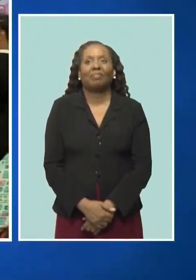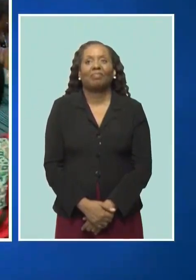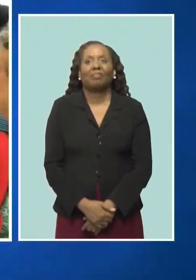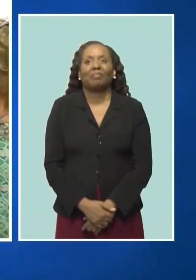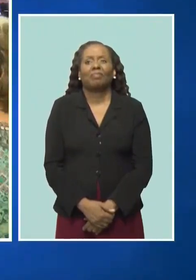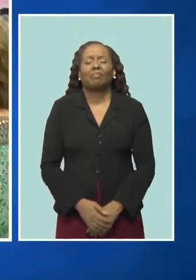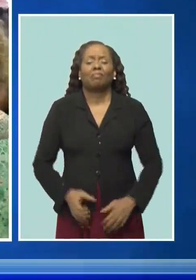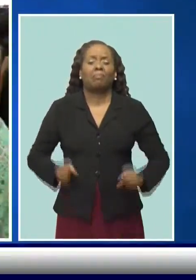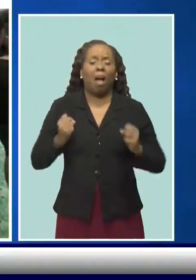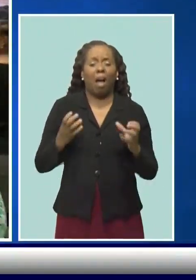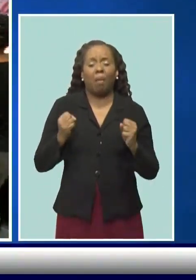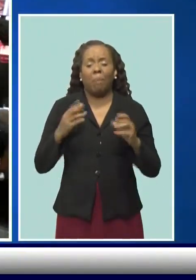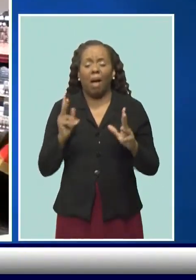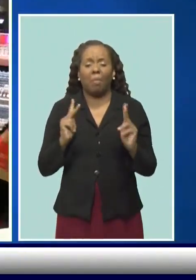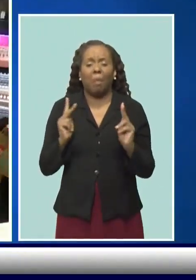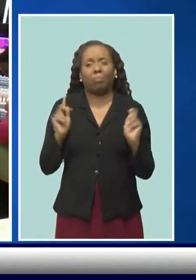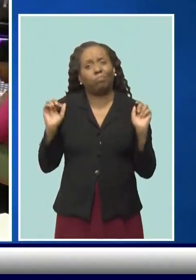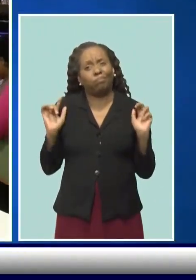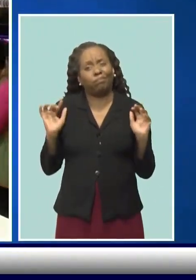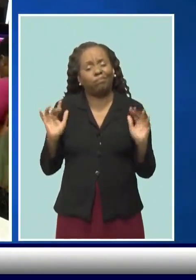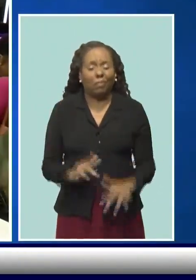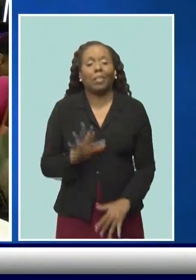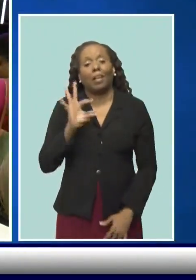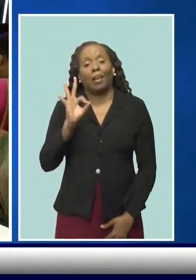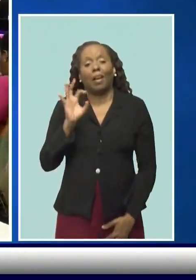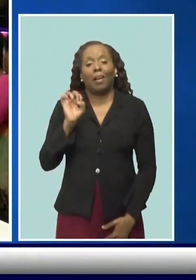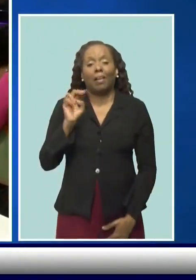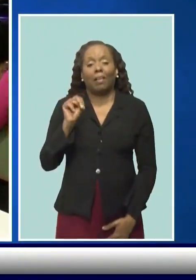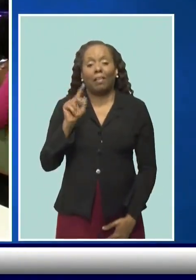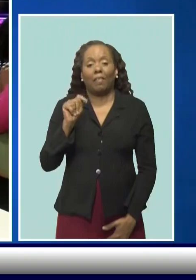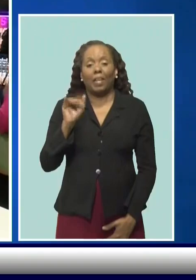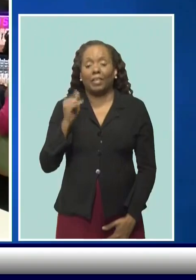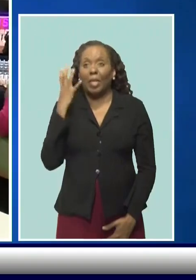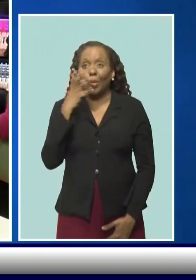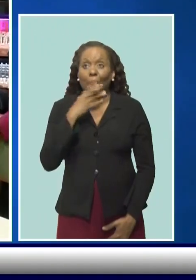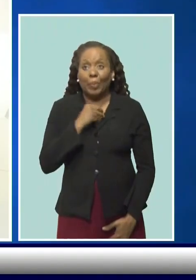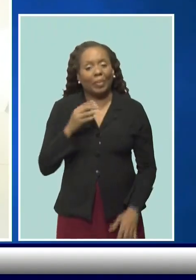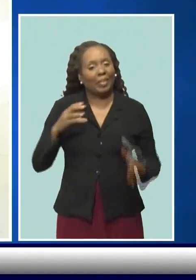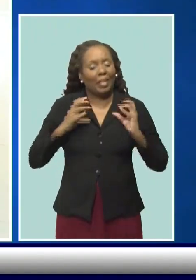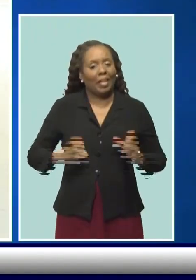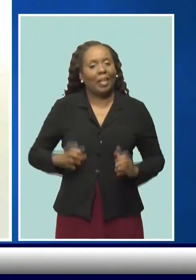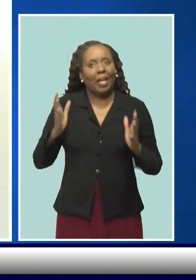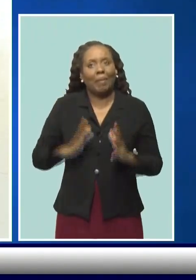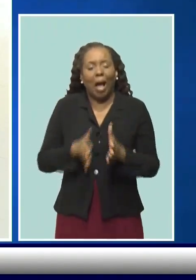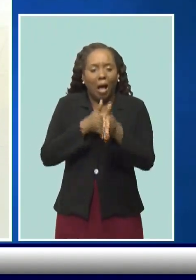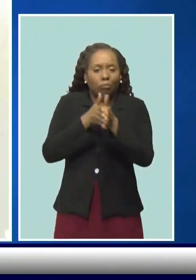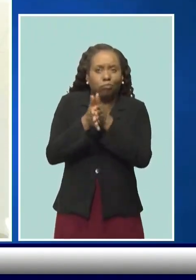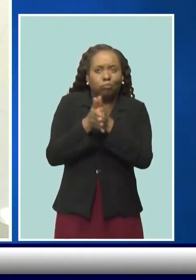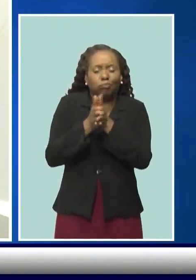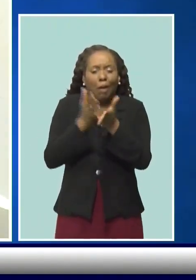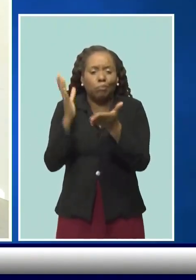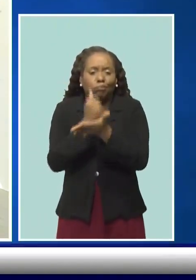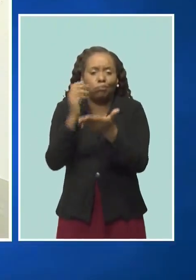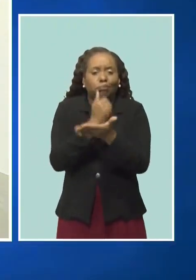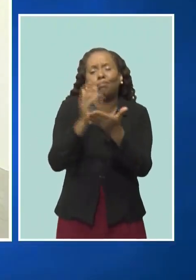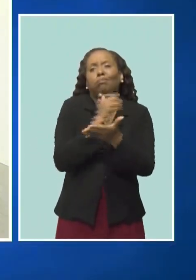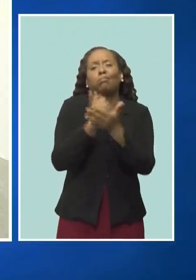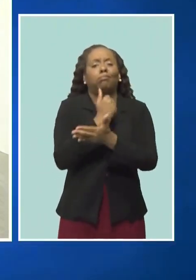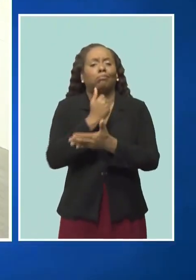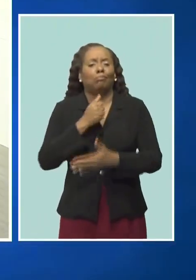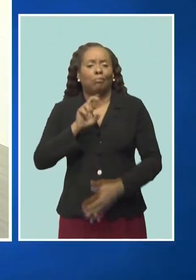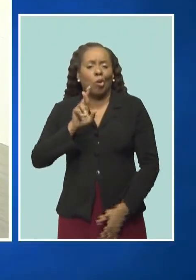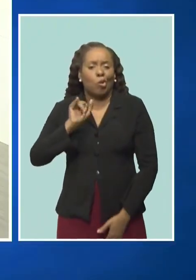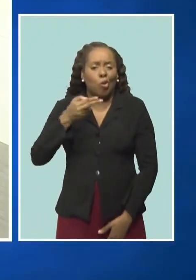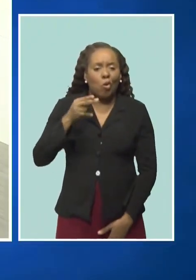Hundreds of excited Fenty Beauty customers eager to get their hands on products from the iconic brand owned by global superstar and